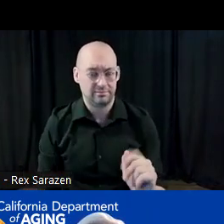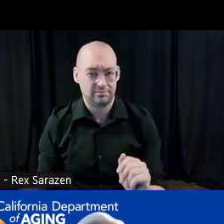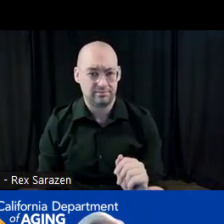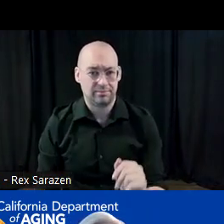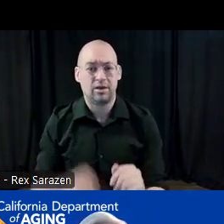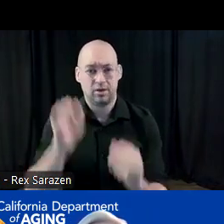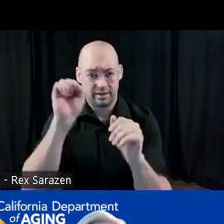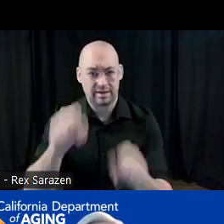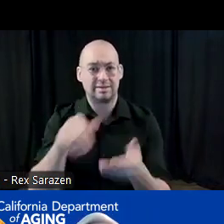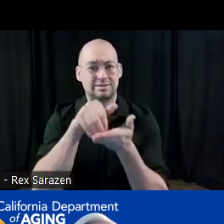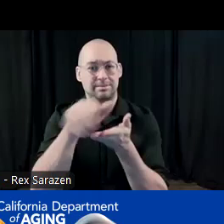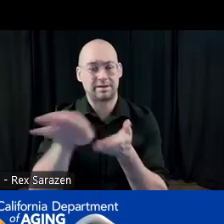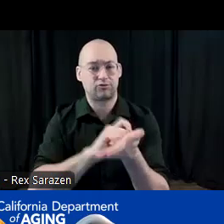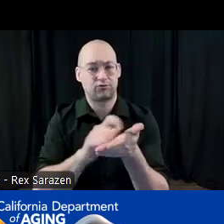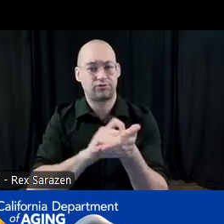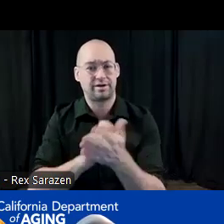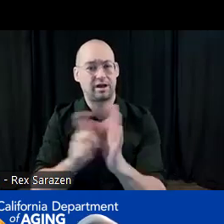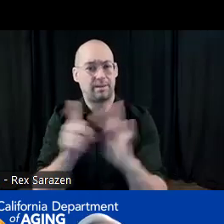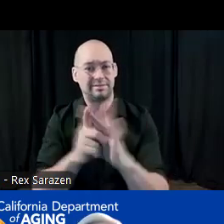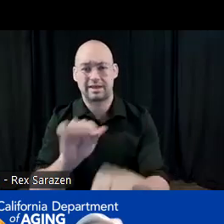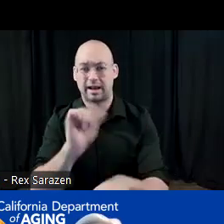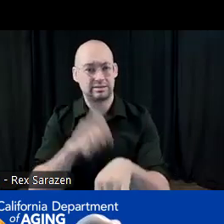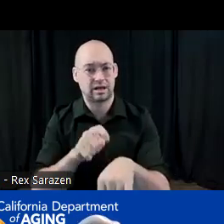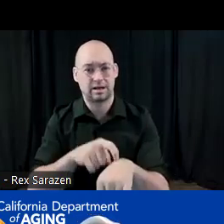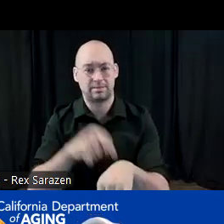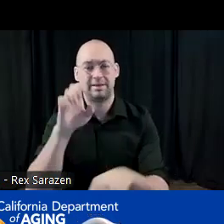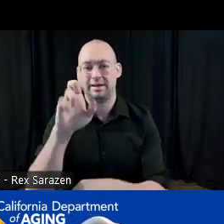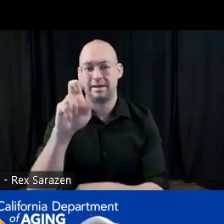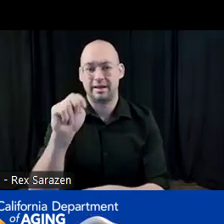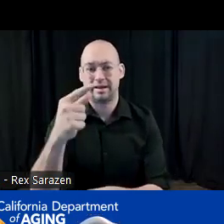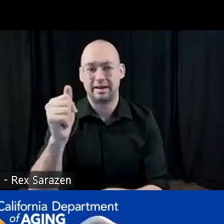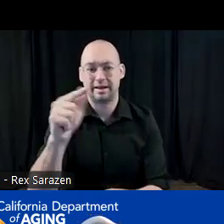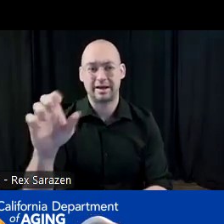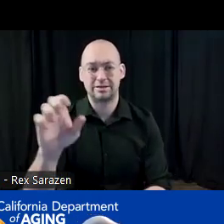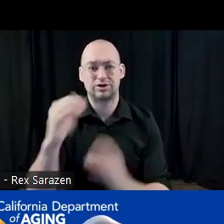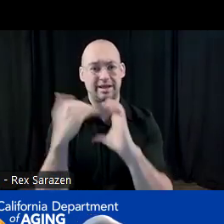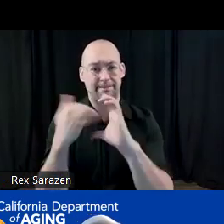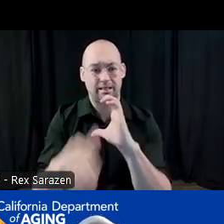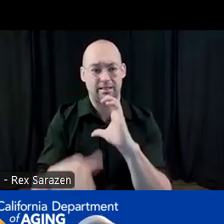written comments anytime to our Engage email box, which is engage,